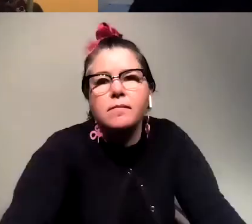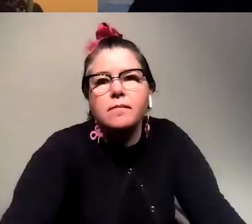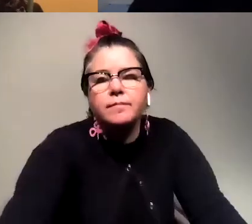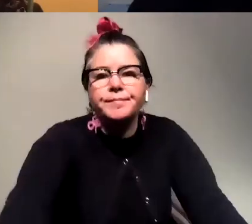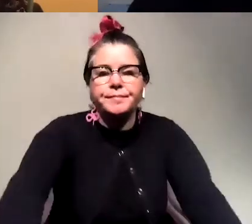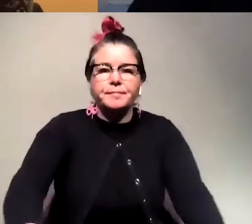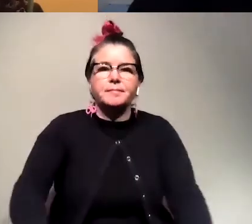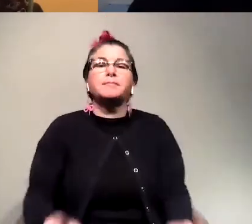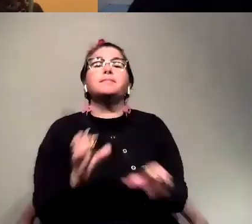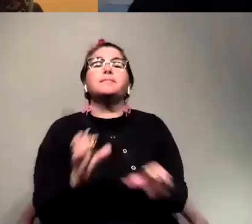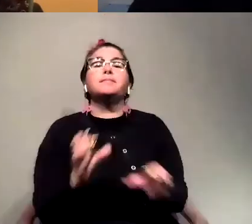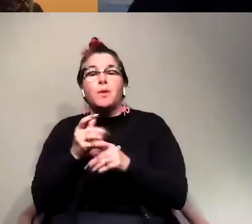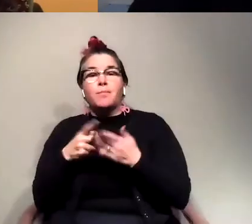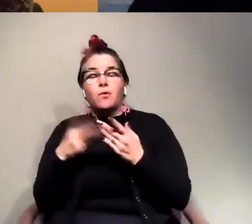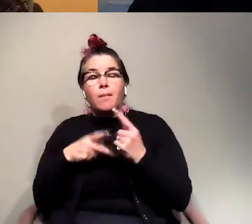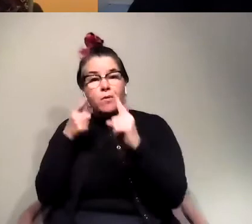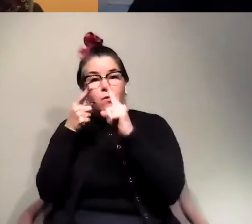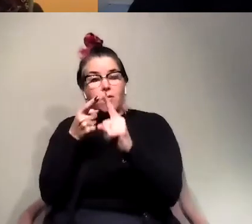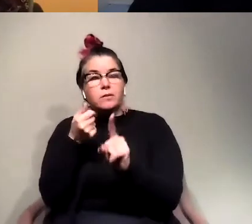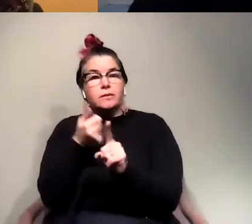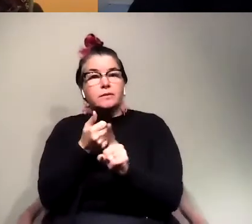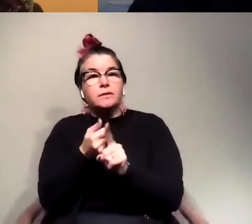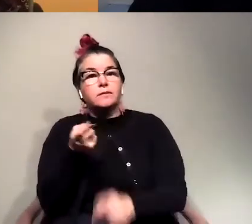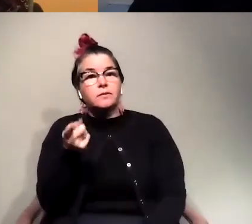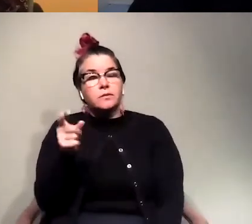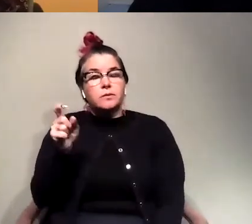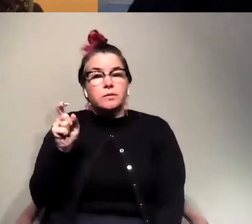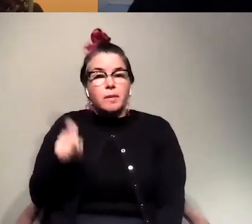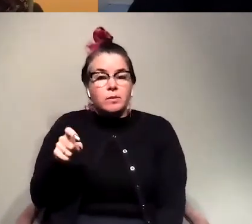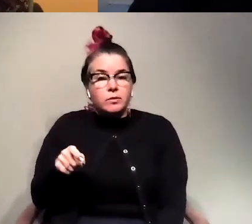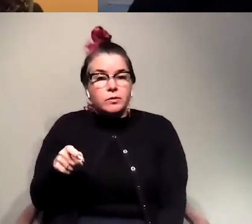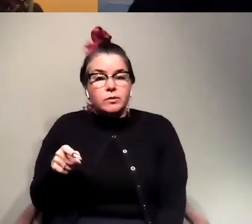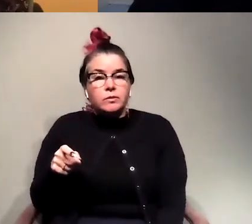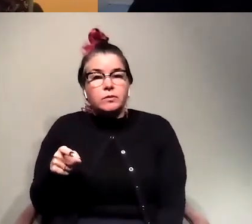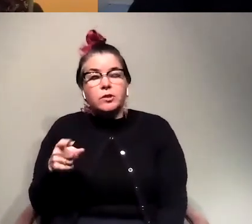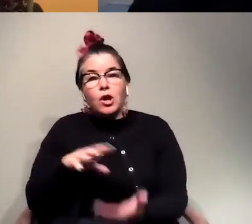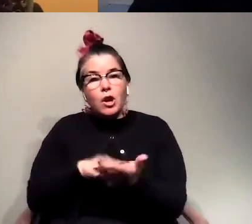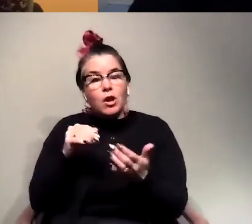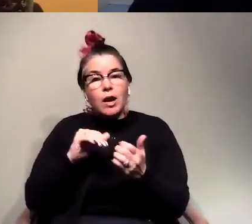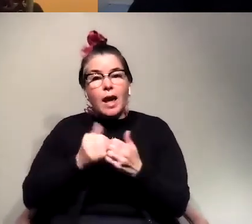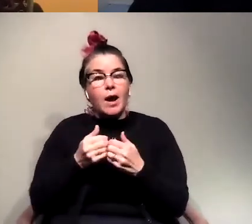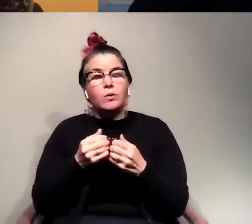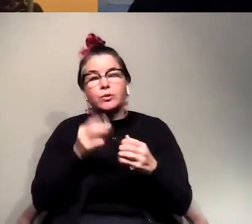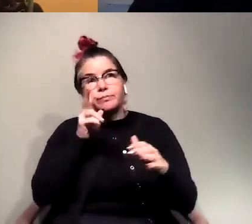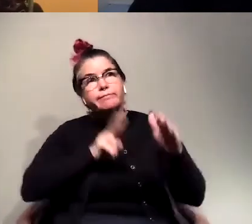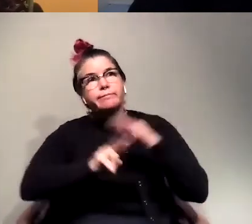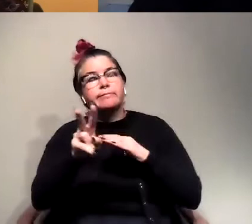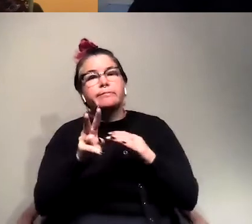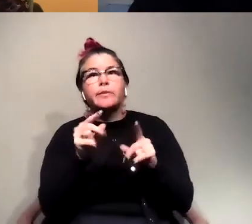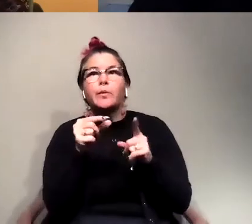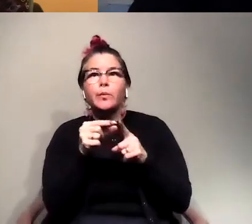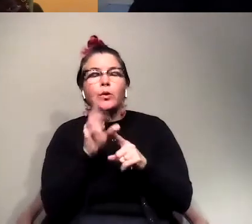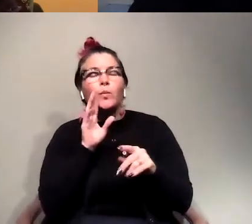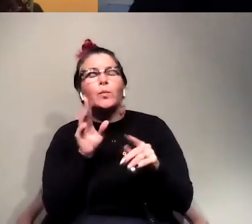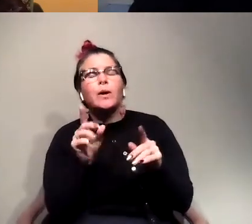the computer program the goal, like you're supposed to, learn how to predict the words that come next